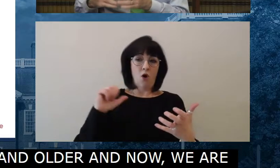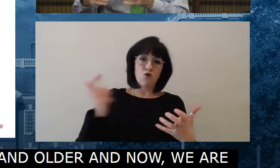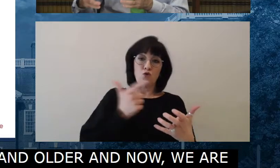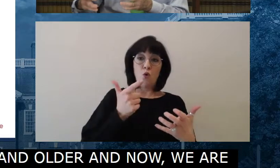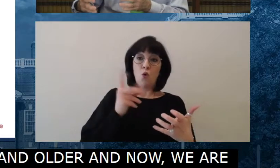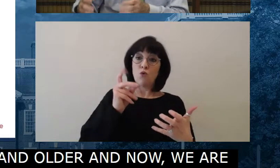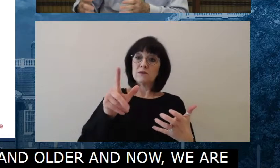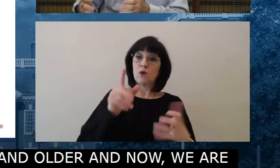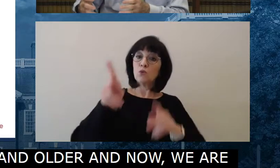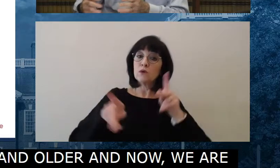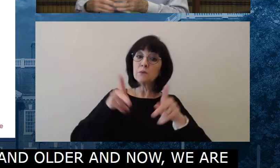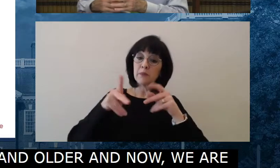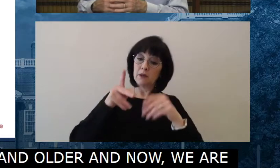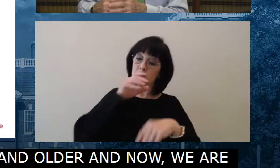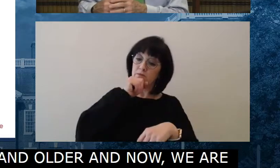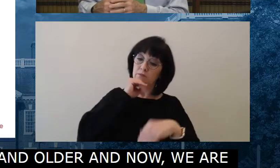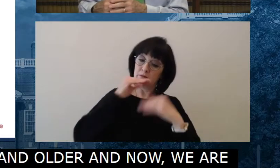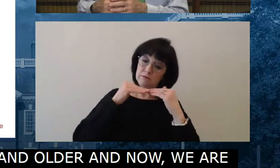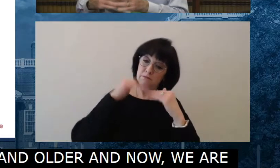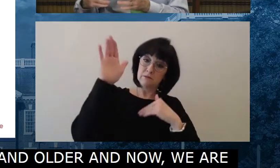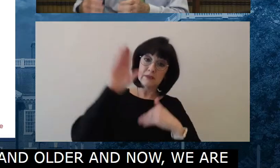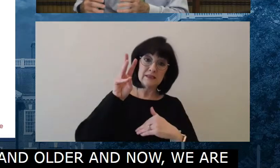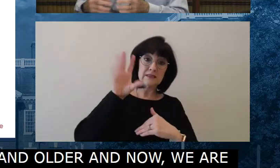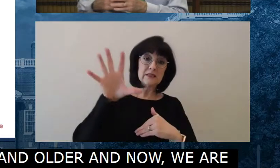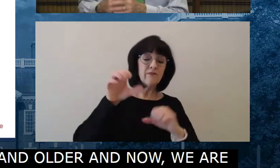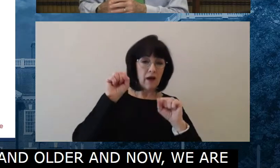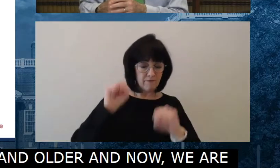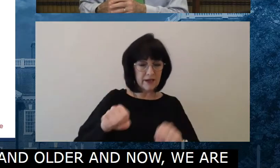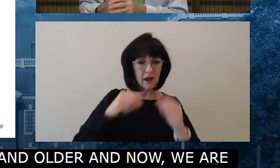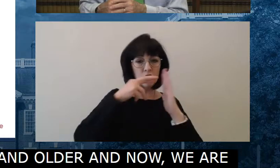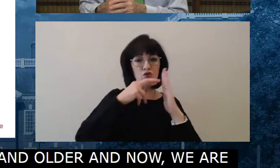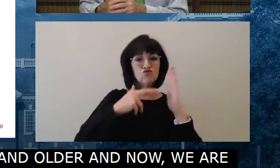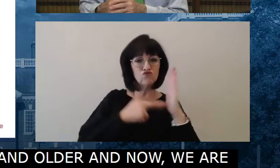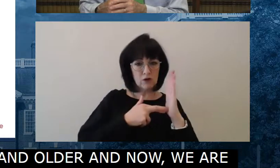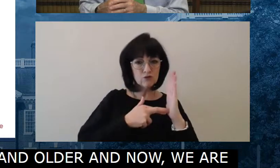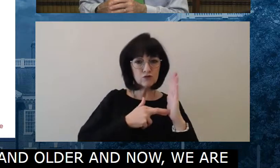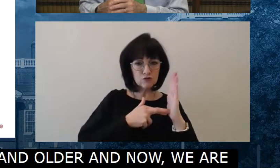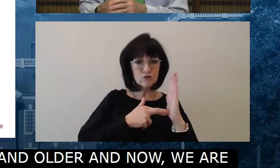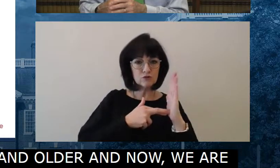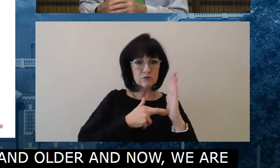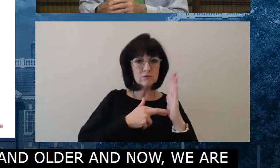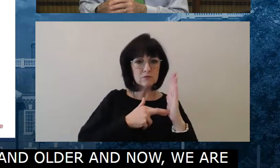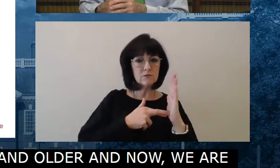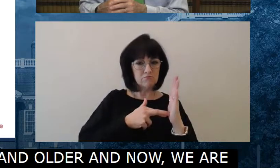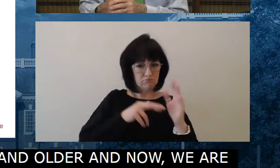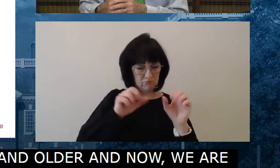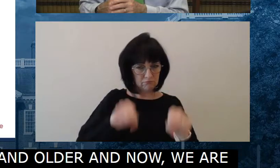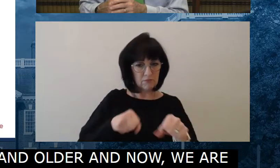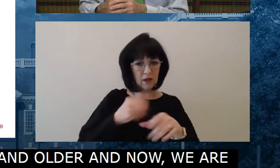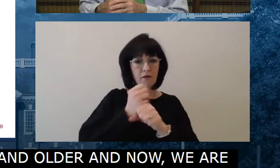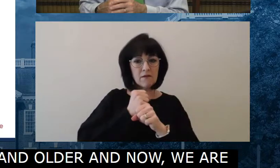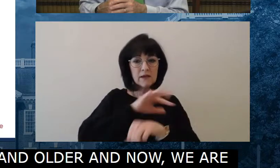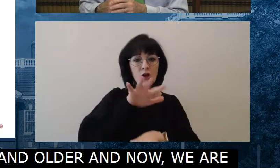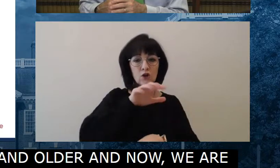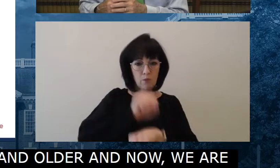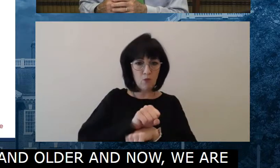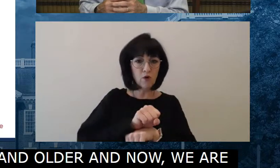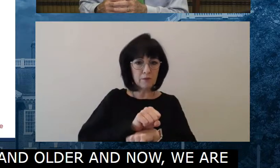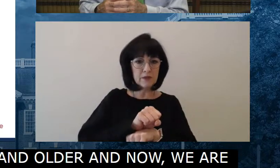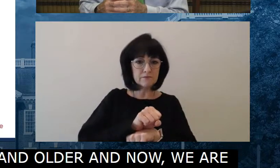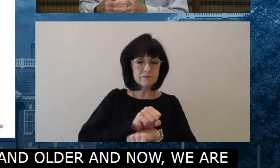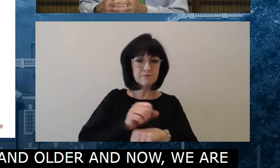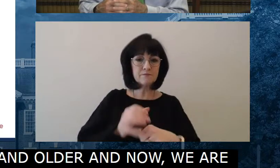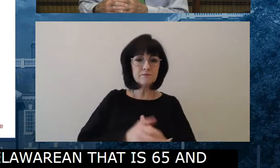who has been on our wait list have gotten an offer for an appointment at least once and